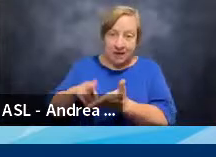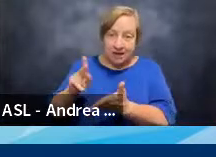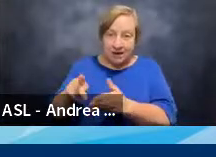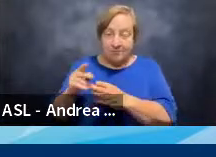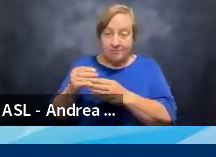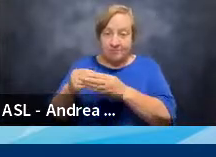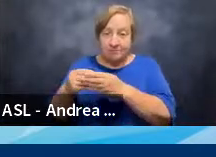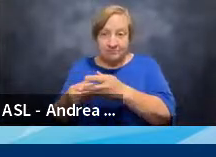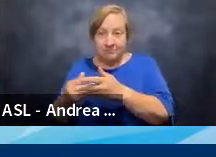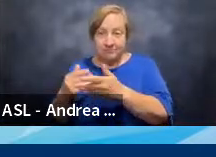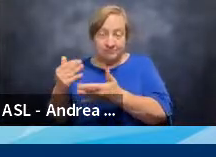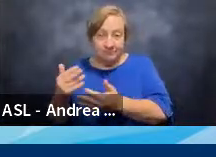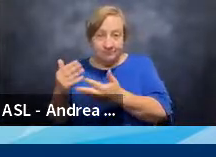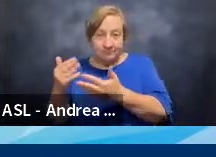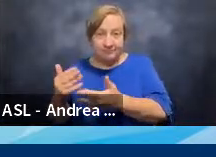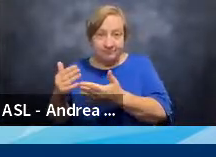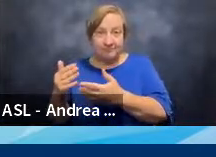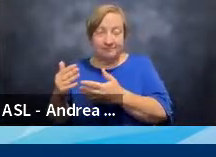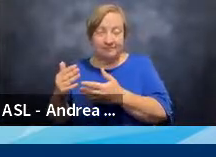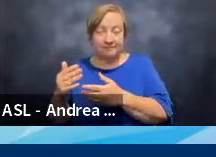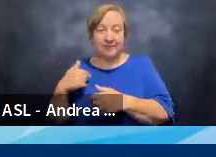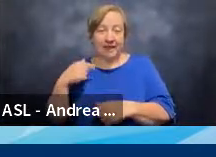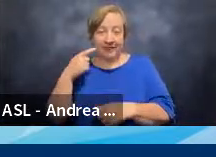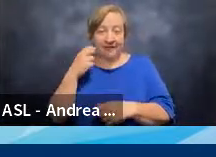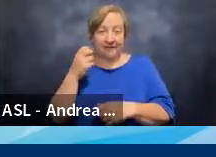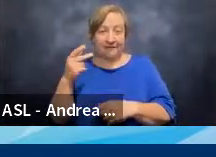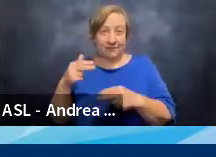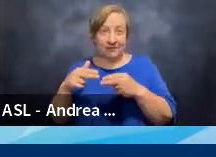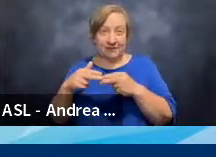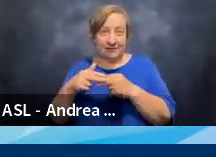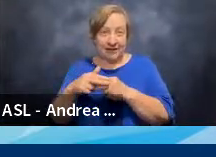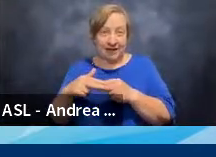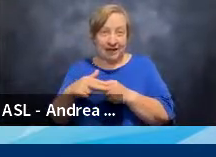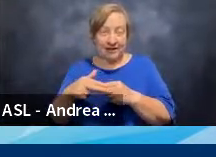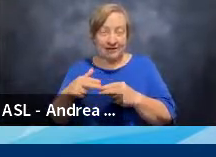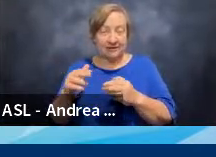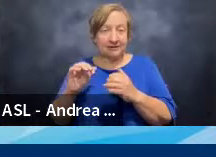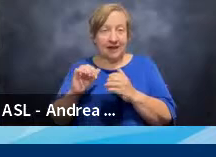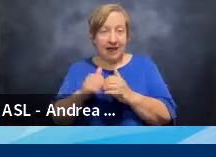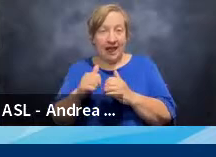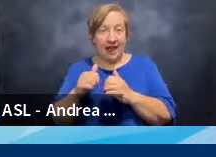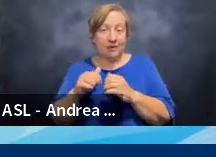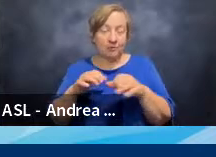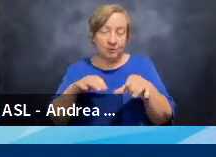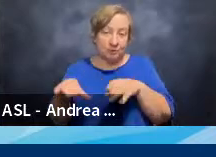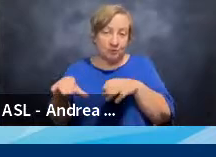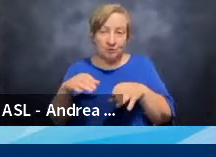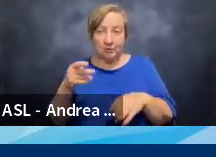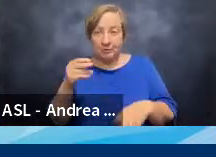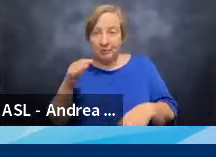ready? I think there's a few slides here on our public comment